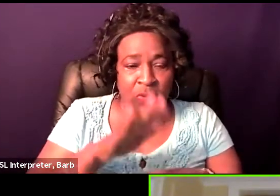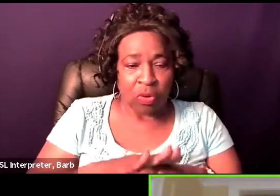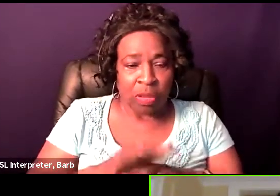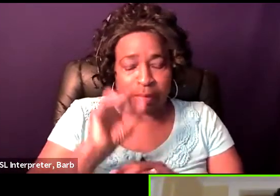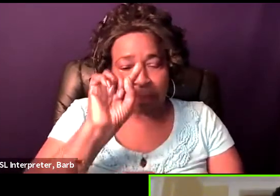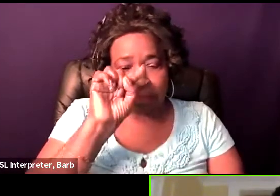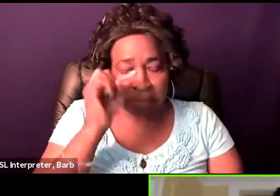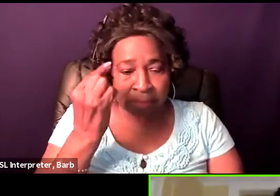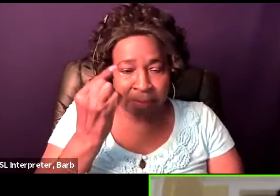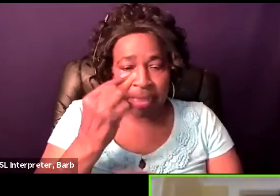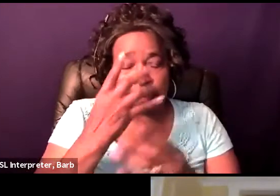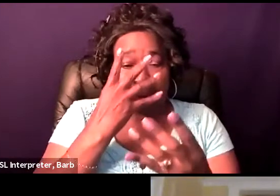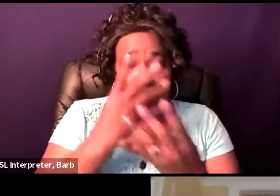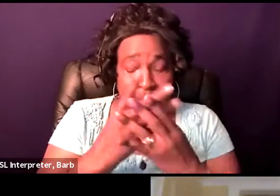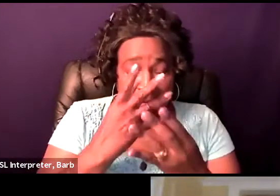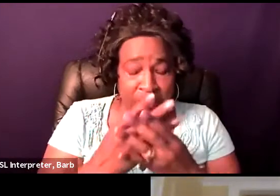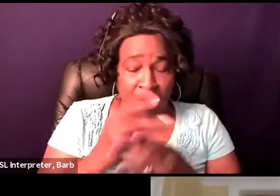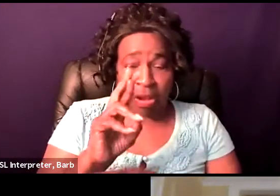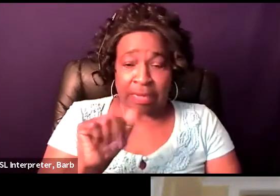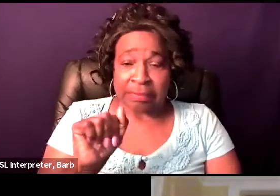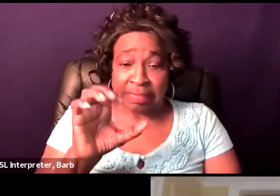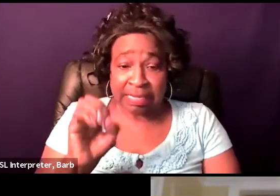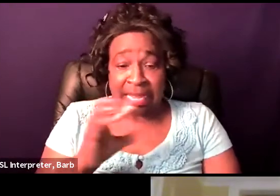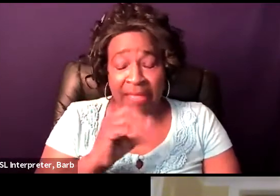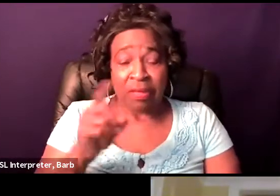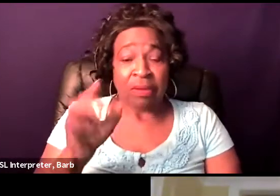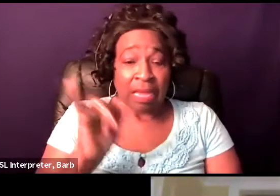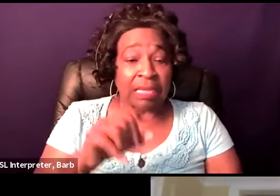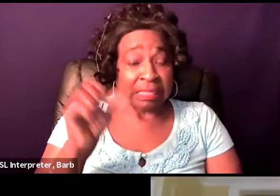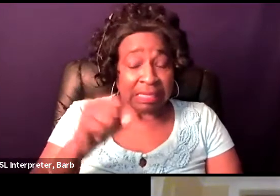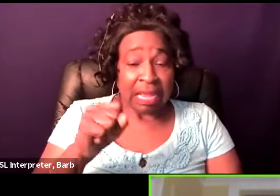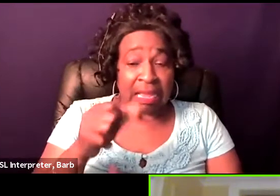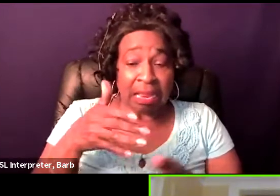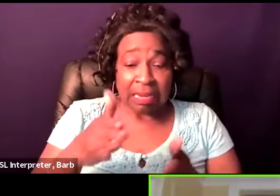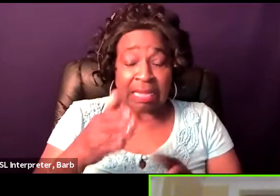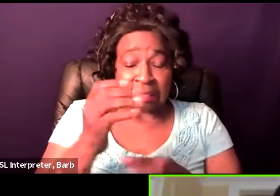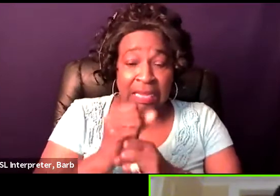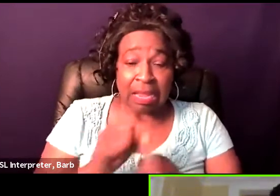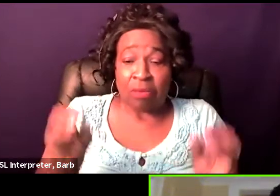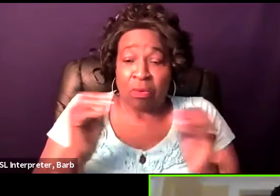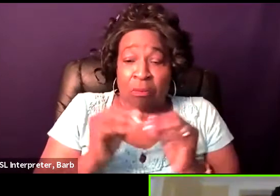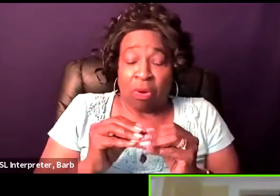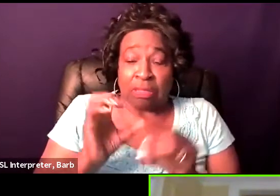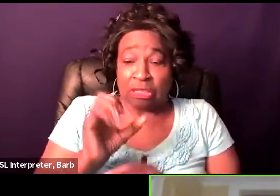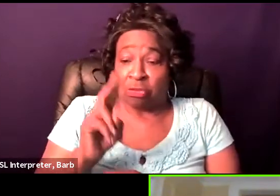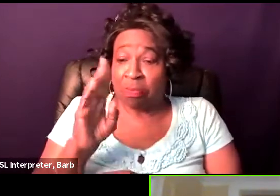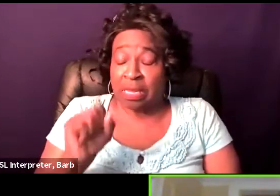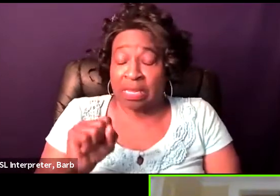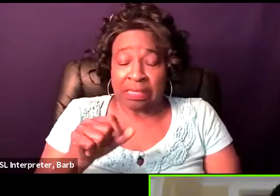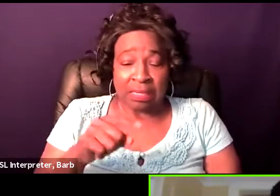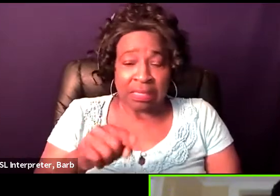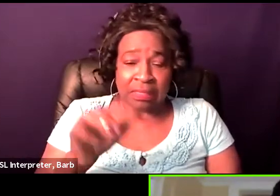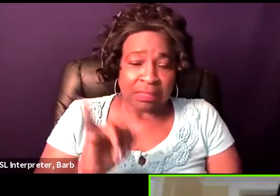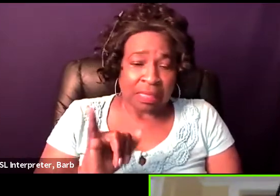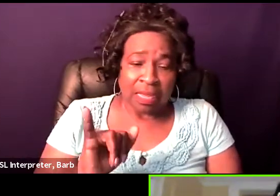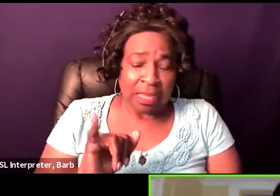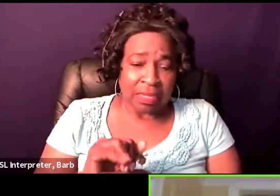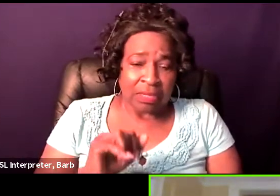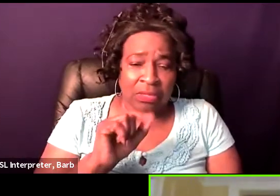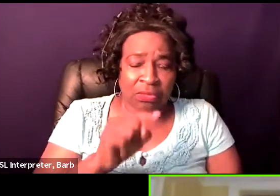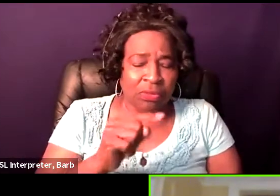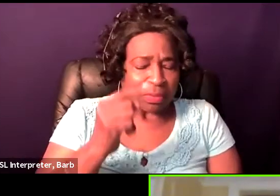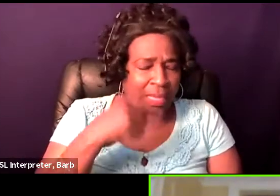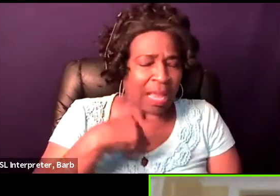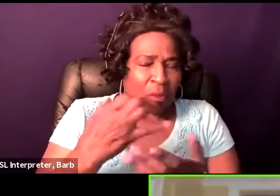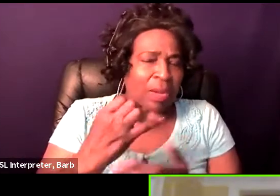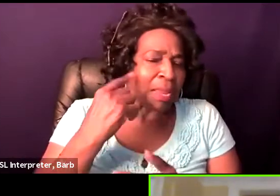Black imprisonment rates. And they were like, yeah, let's get more cops. And it was like not what the researchers expected. So I want to hear